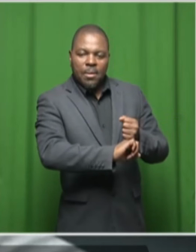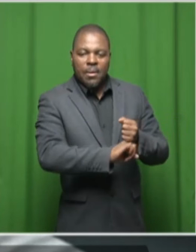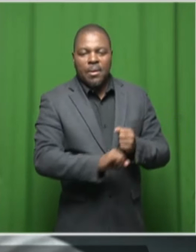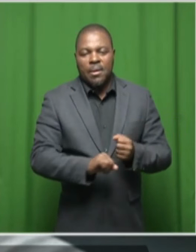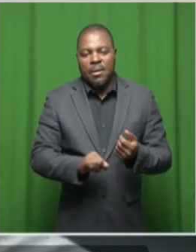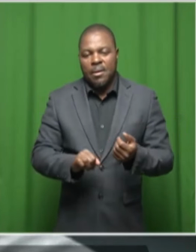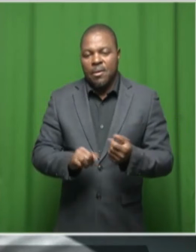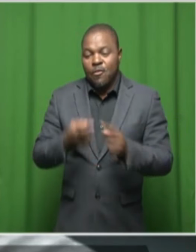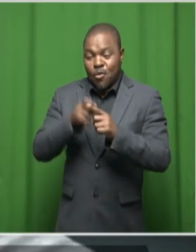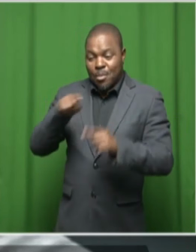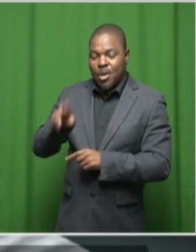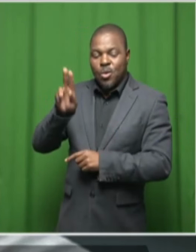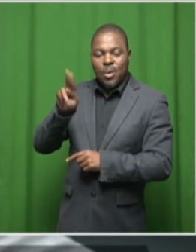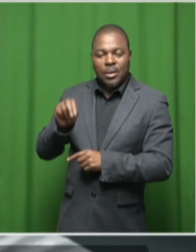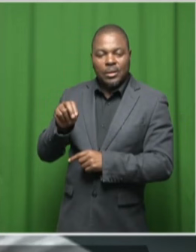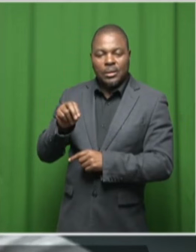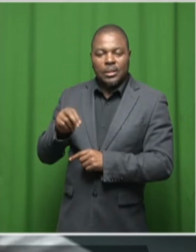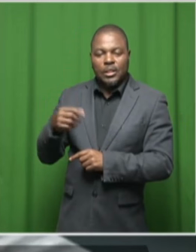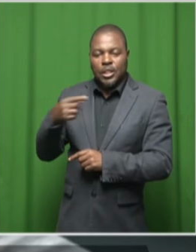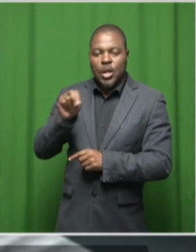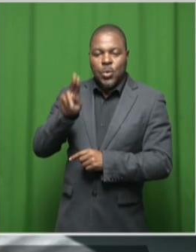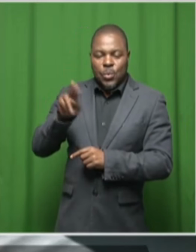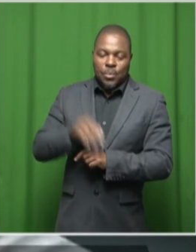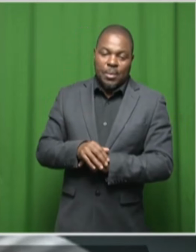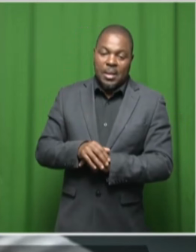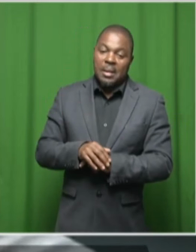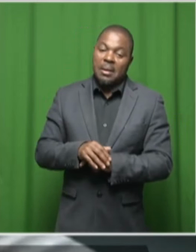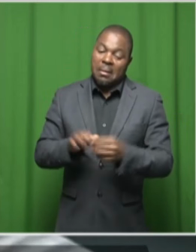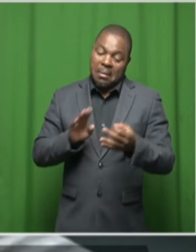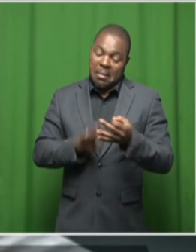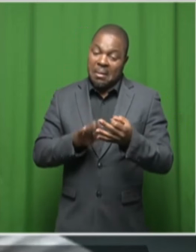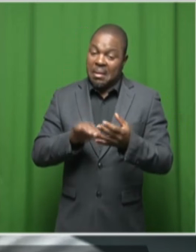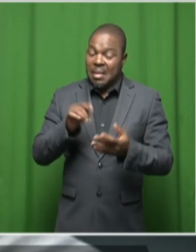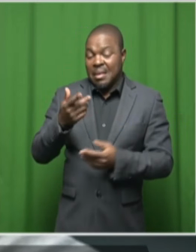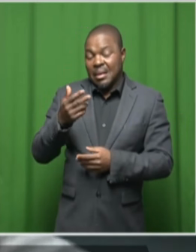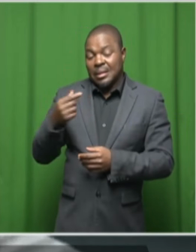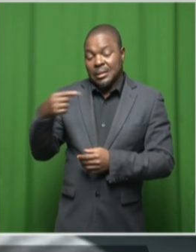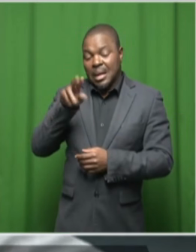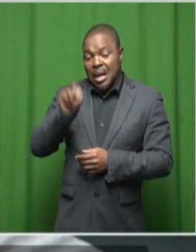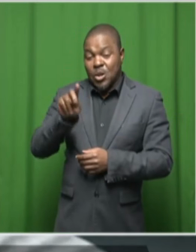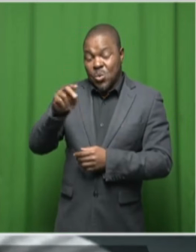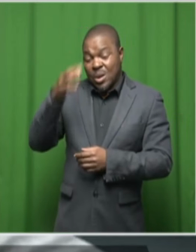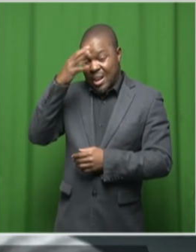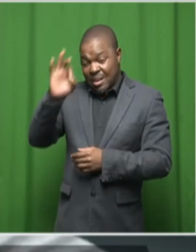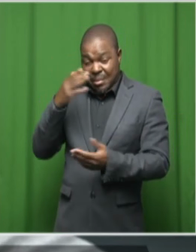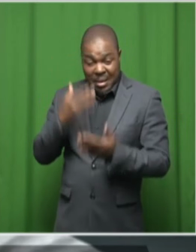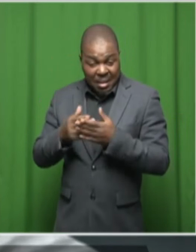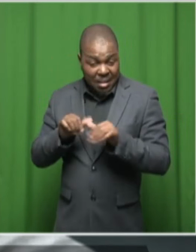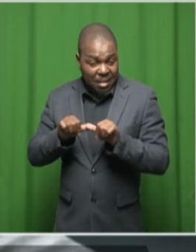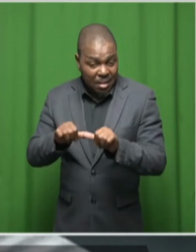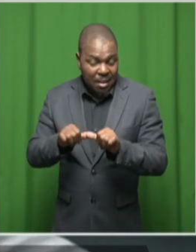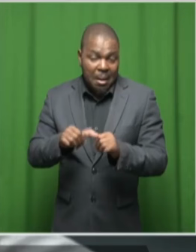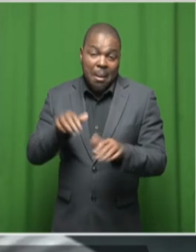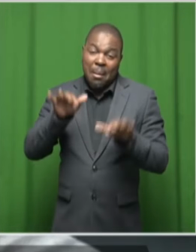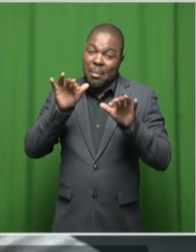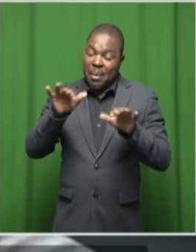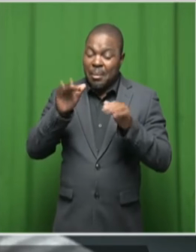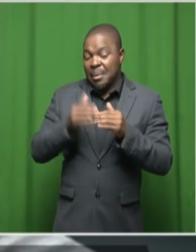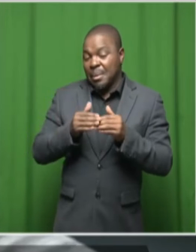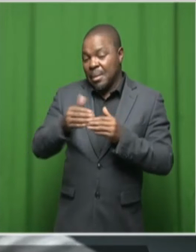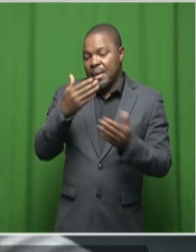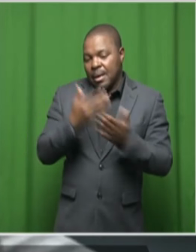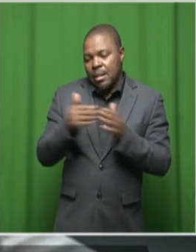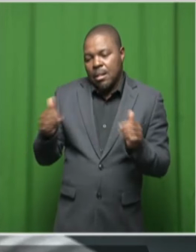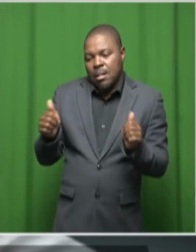of course, you know, the one positive that could happen is that we could really get this government of national unity and people could potentially